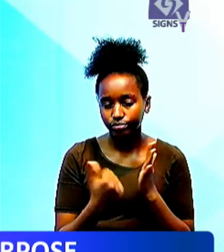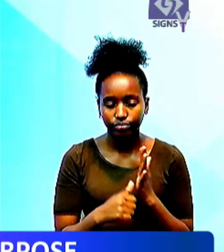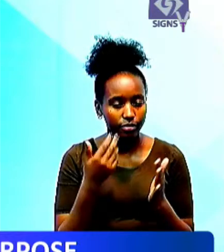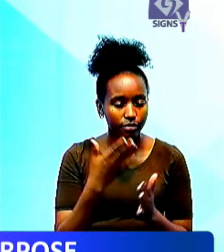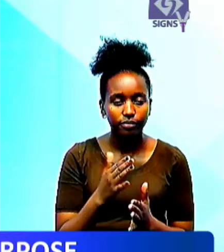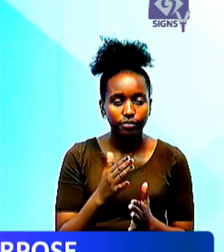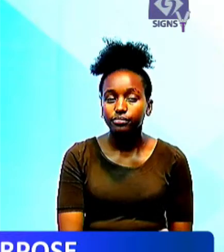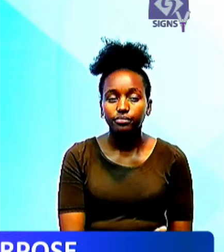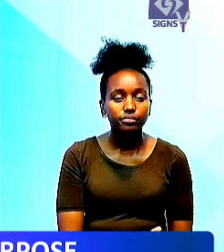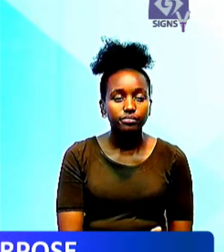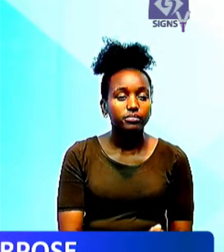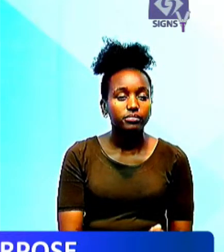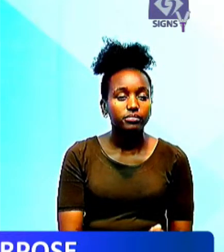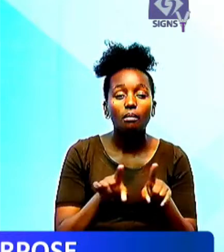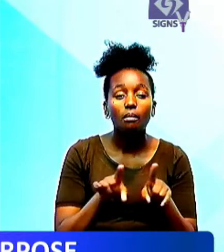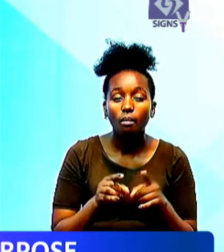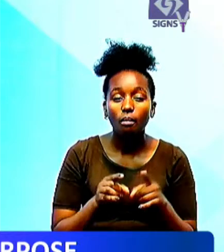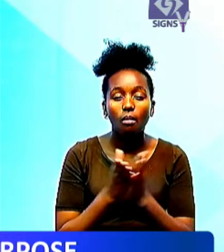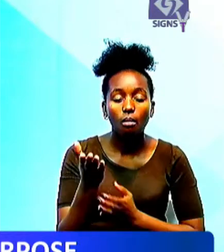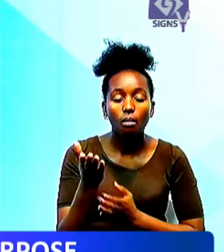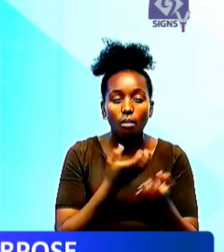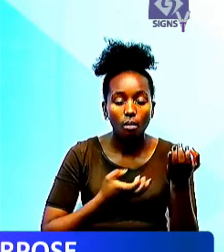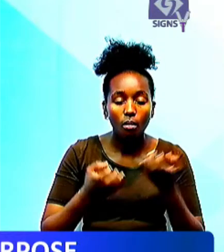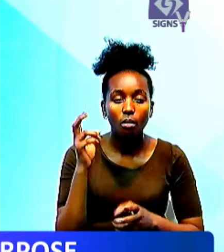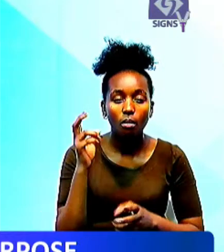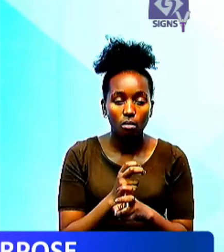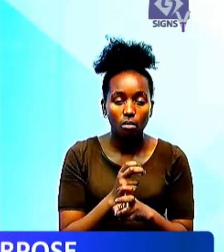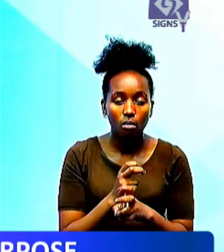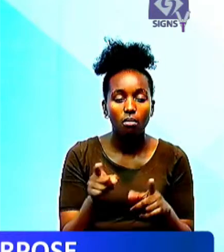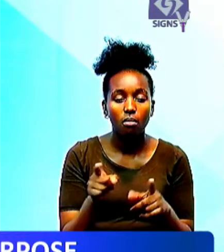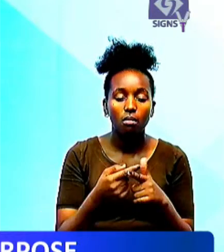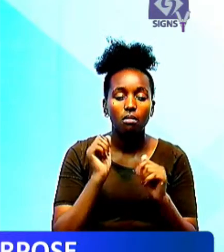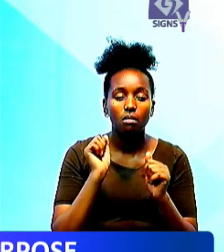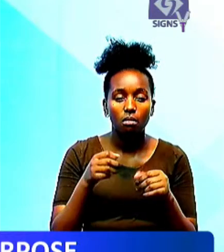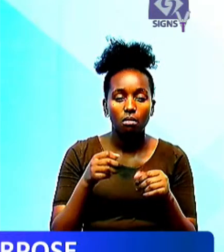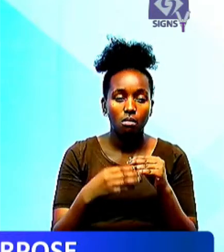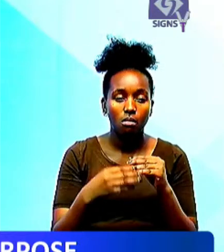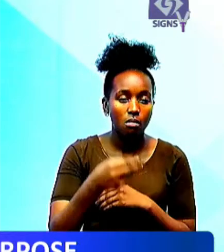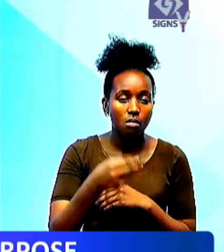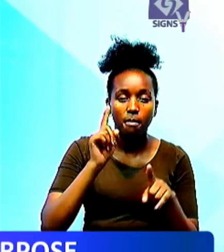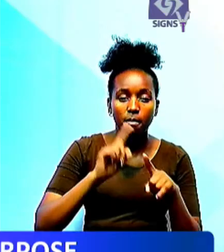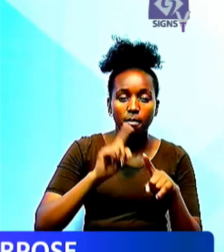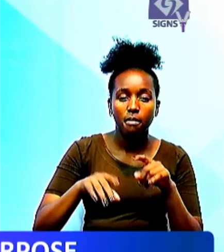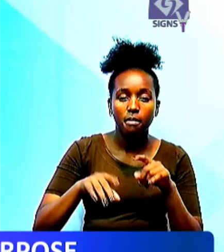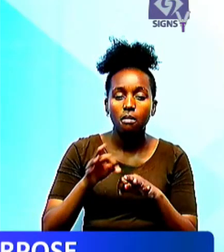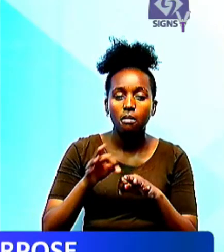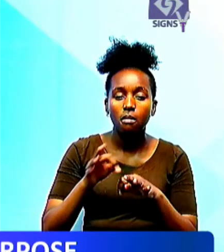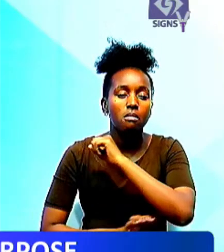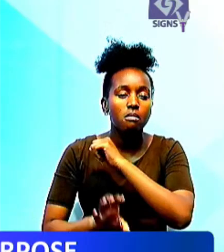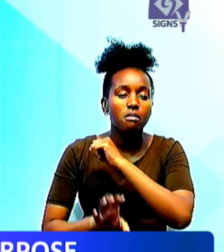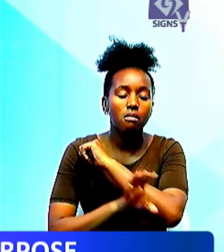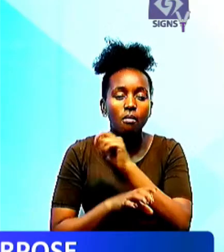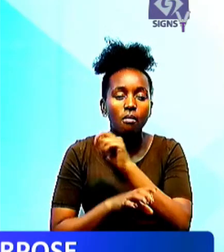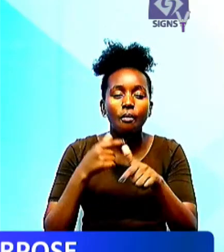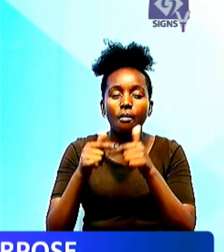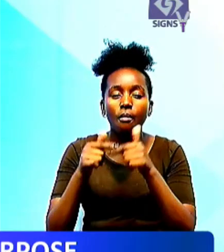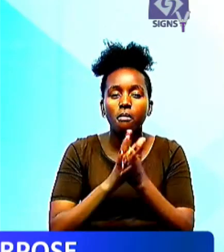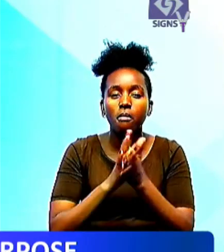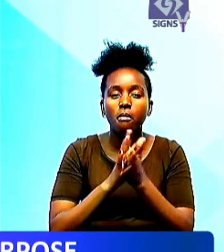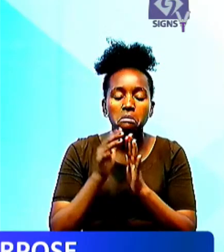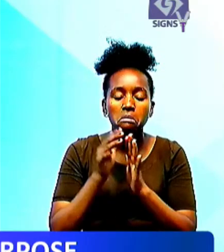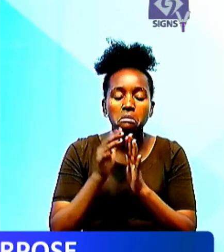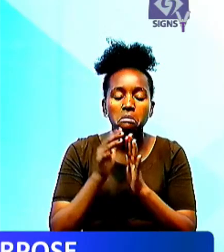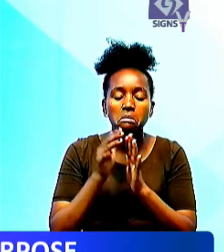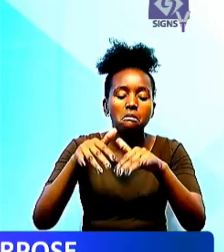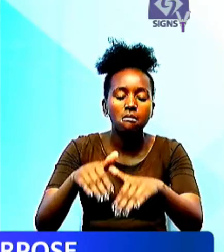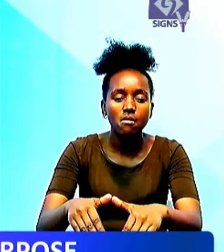strength of the economy, we can grade them high. If we realize this country is heading towards default, they